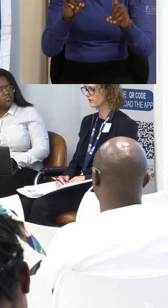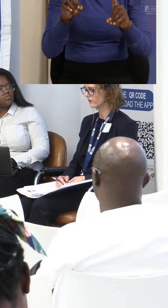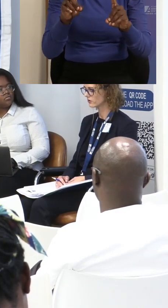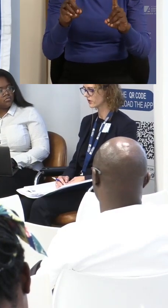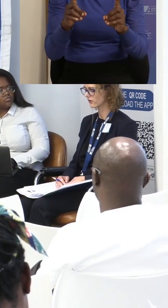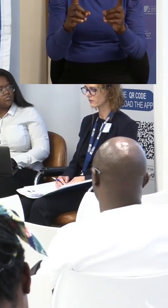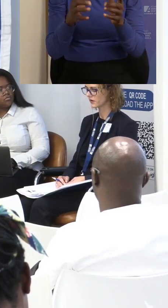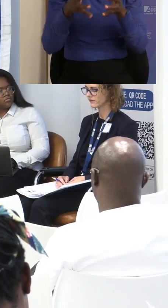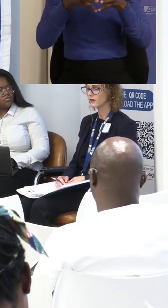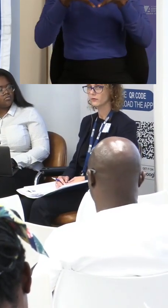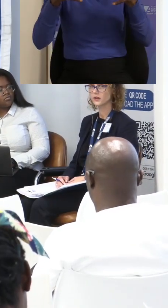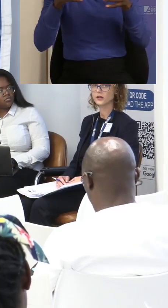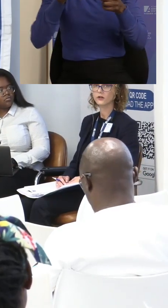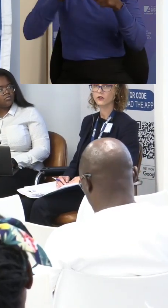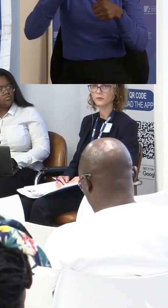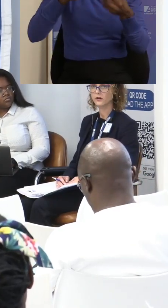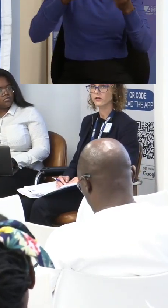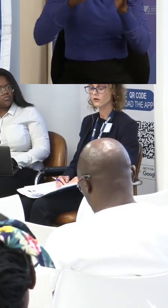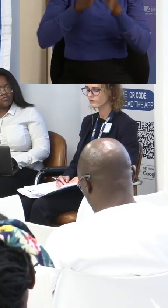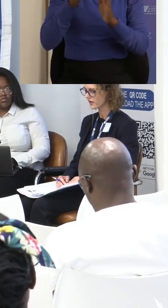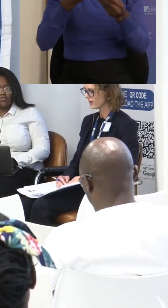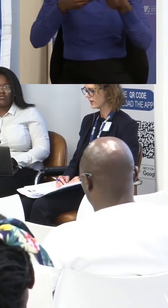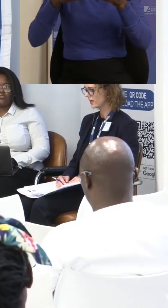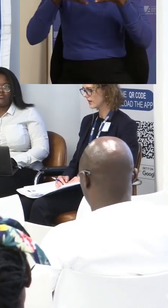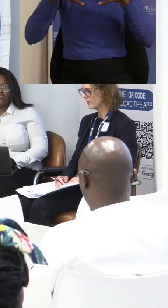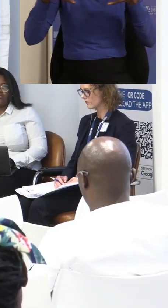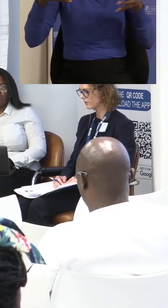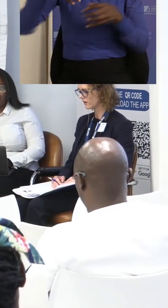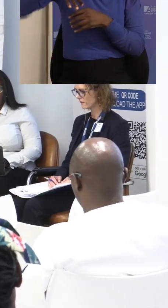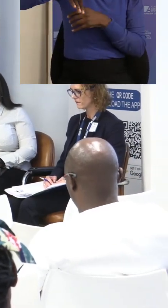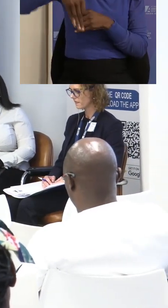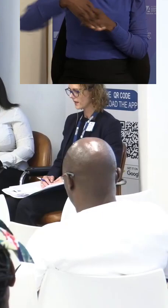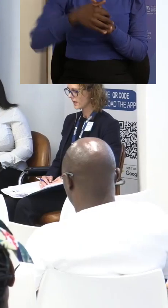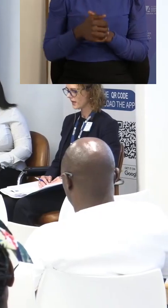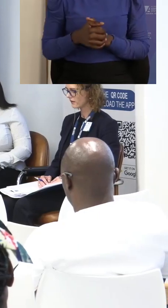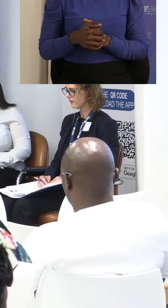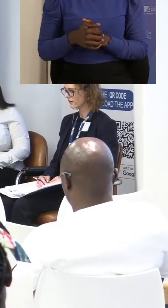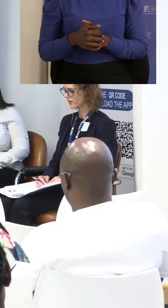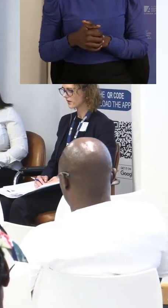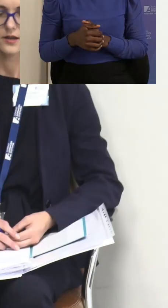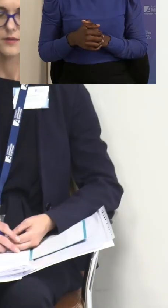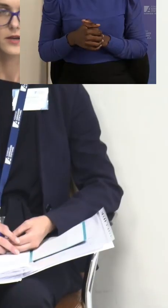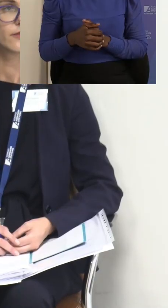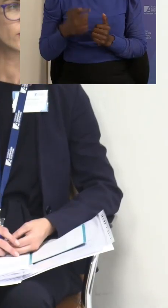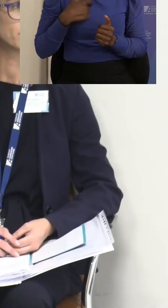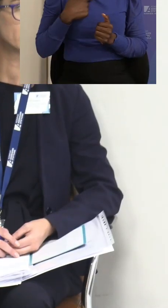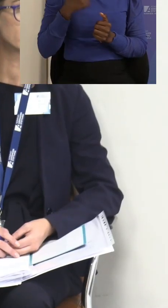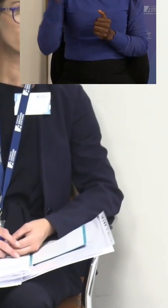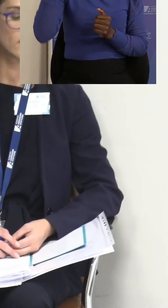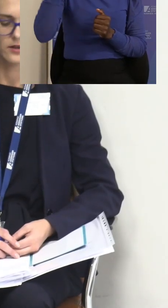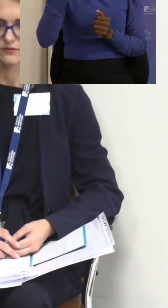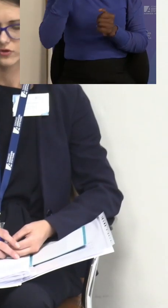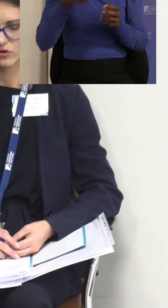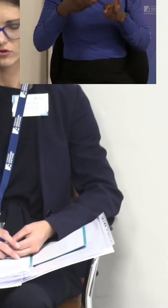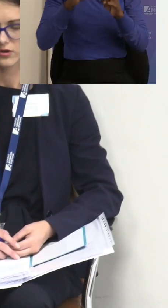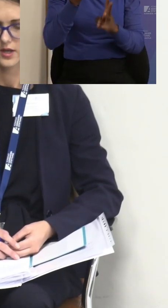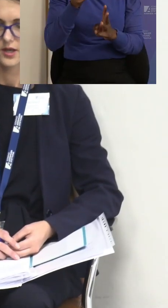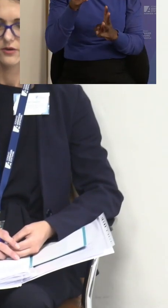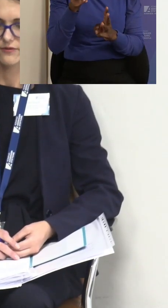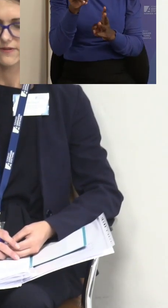enhance socioeconomic development and economic growth in Namibia? And I believe what better way